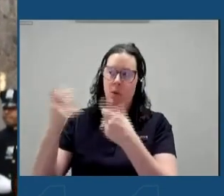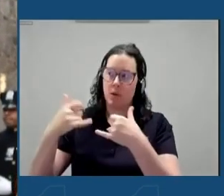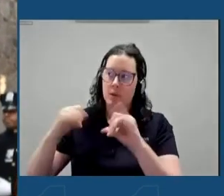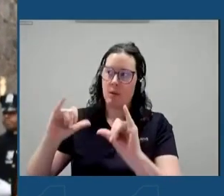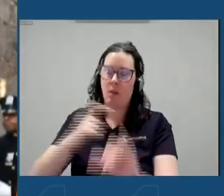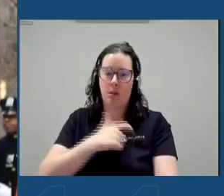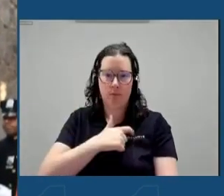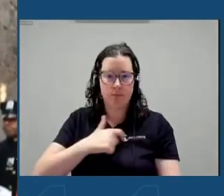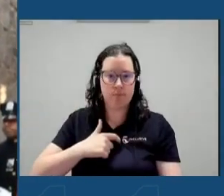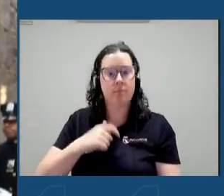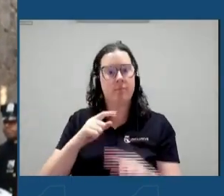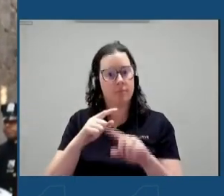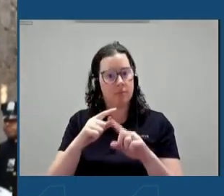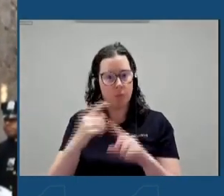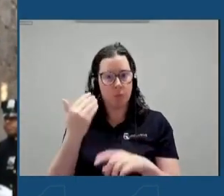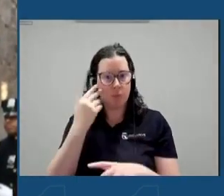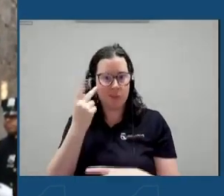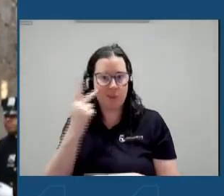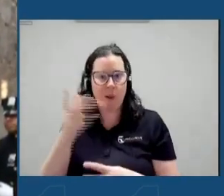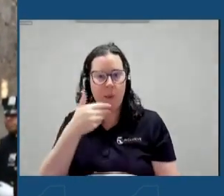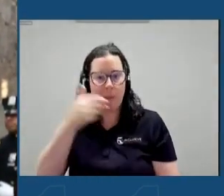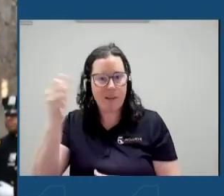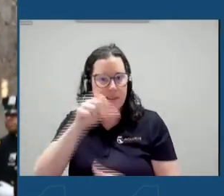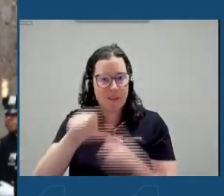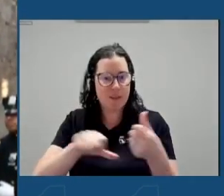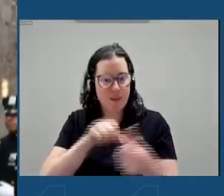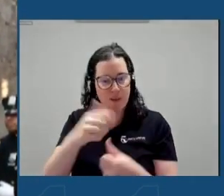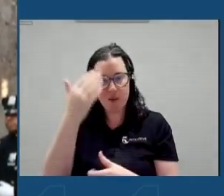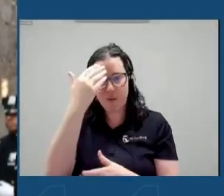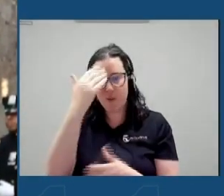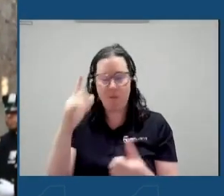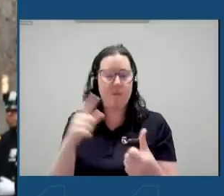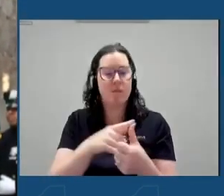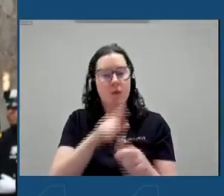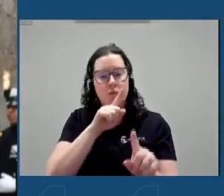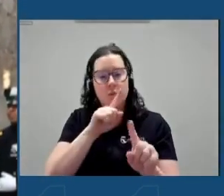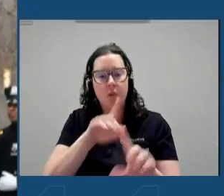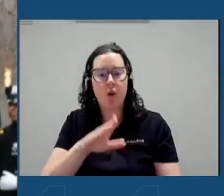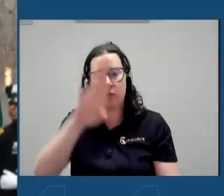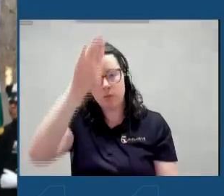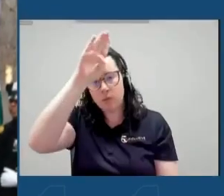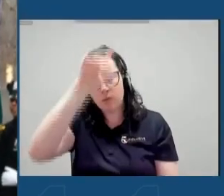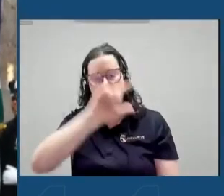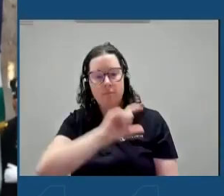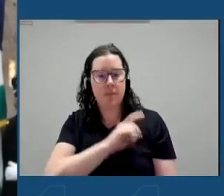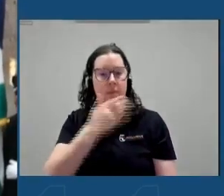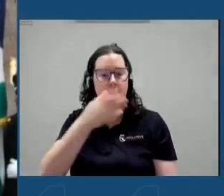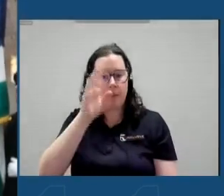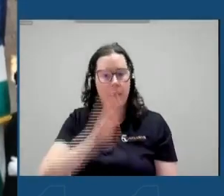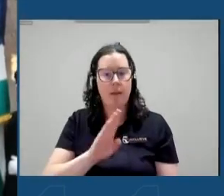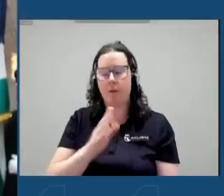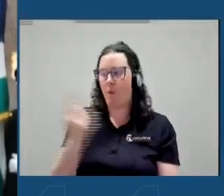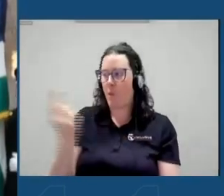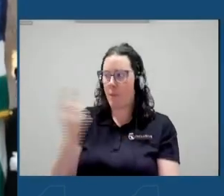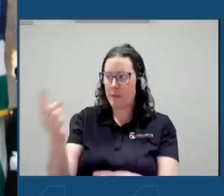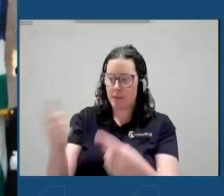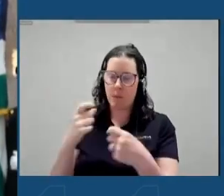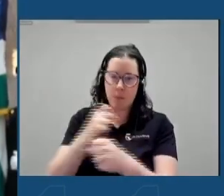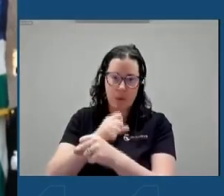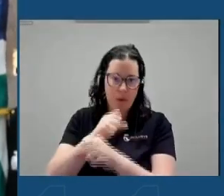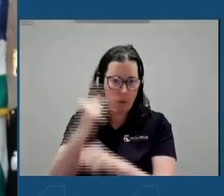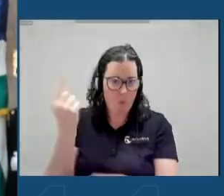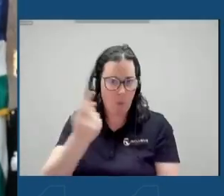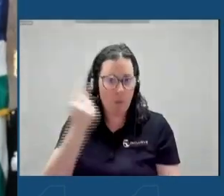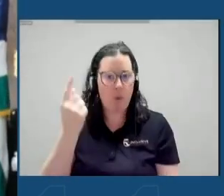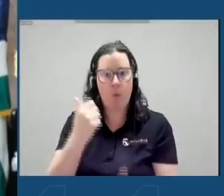other. Those who came to this site, yes, our first responders are there. God bless them. They're always there to protect us and help us